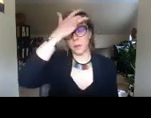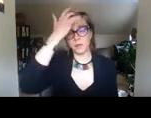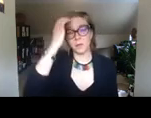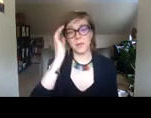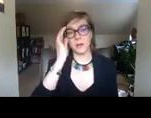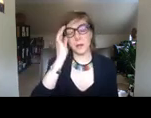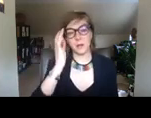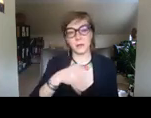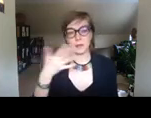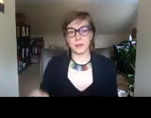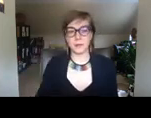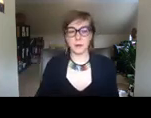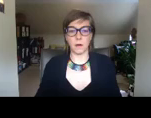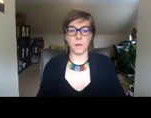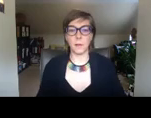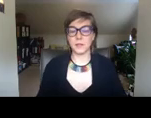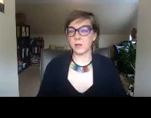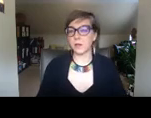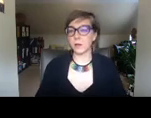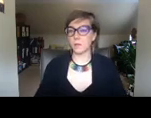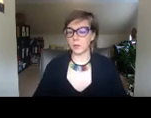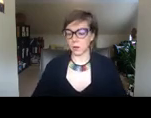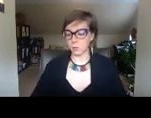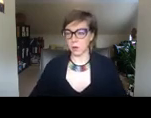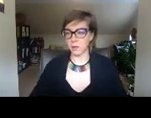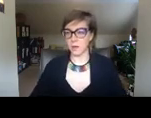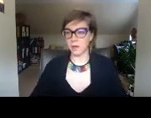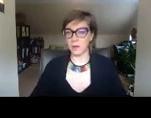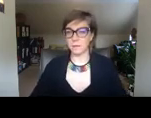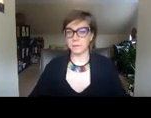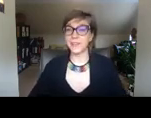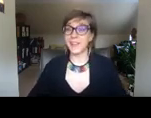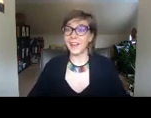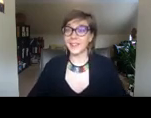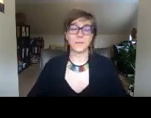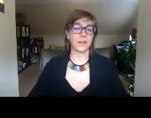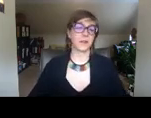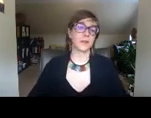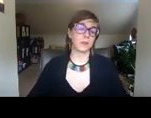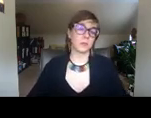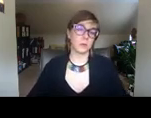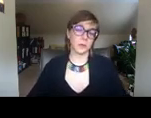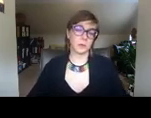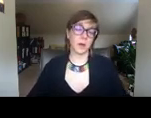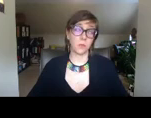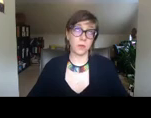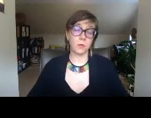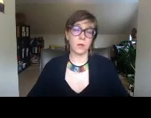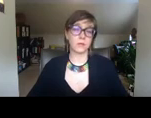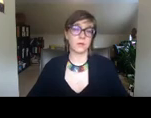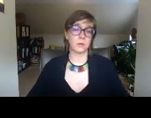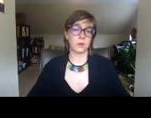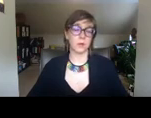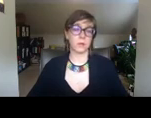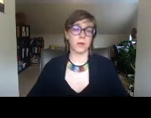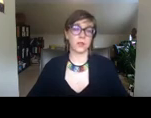you remember from the beginning, this is not based on work that I've done yet. I'd love to do, I really would love